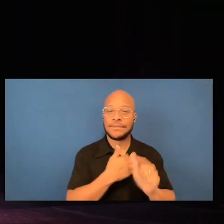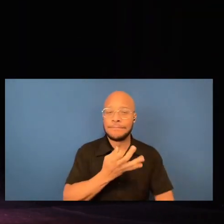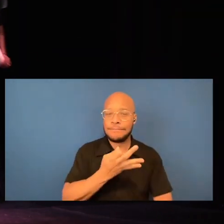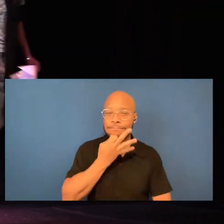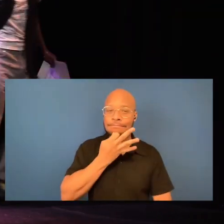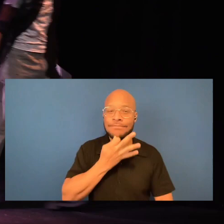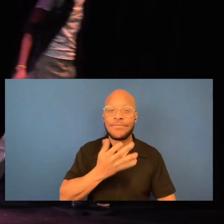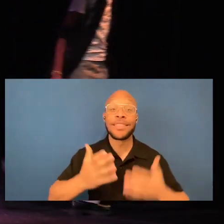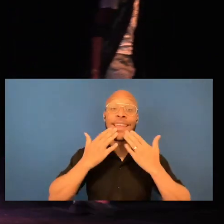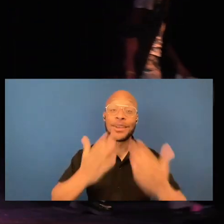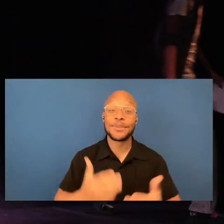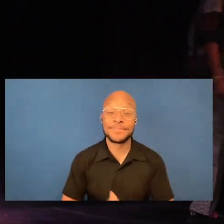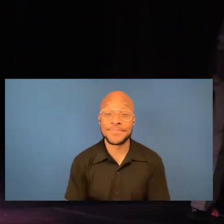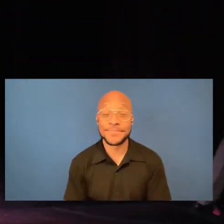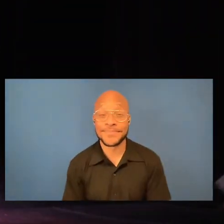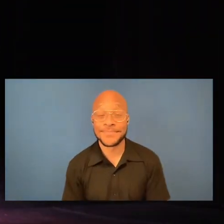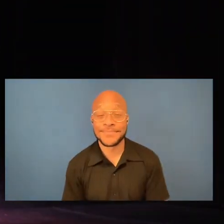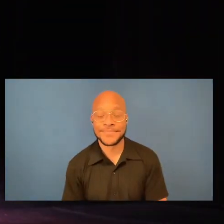Okay.